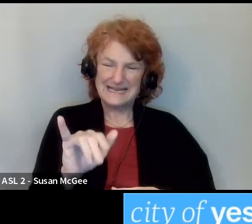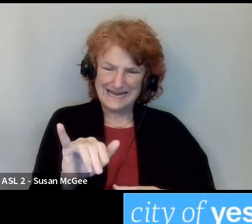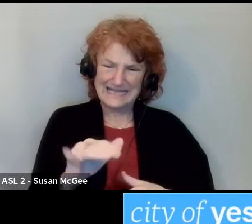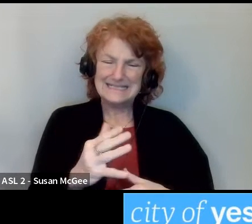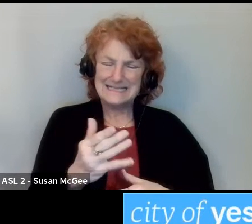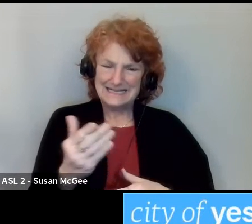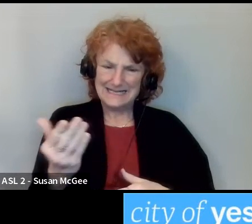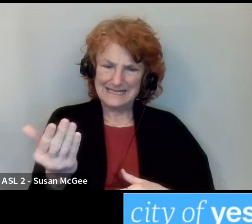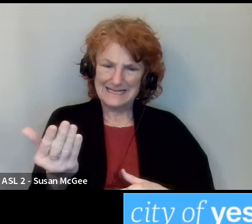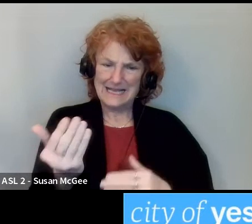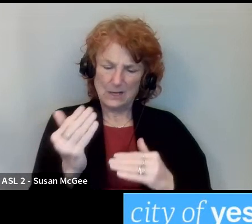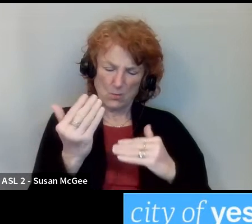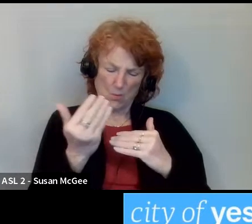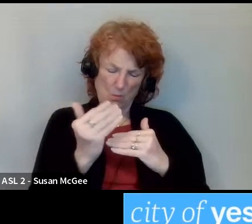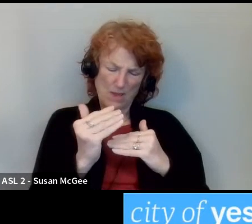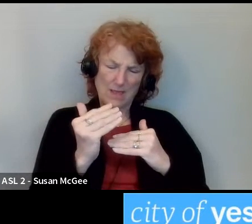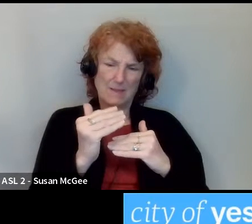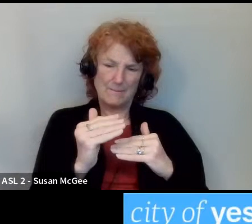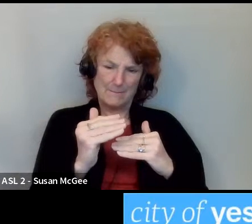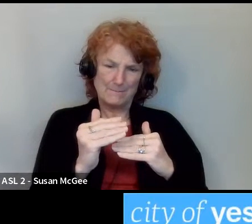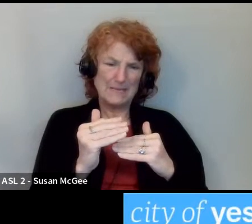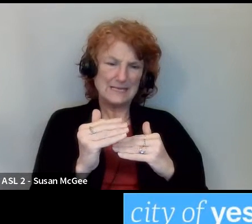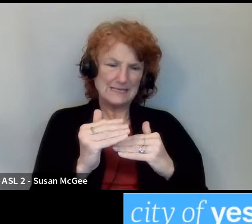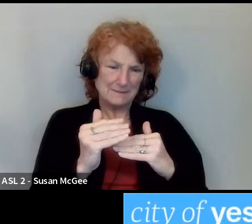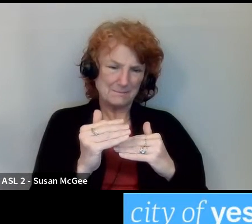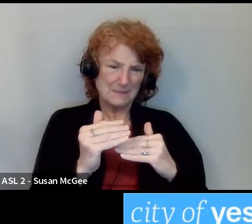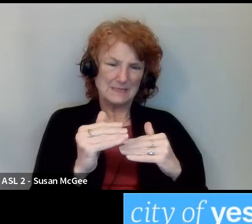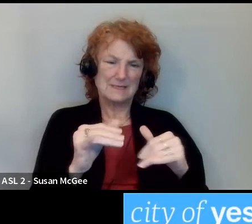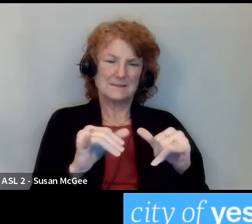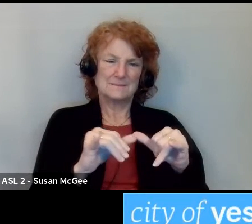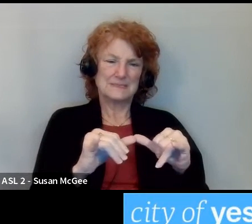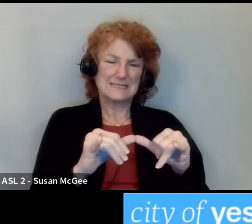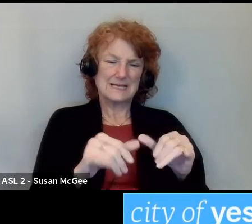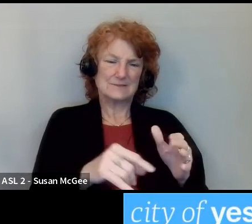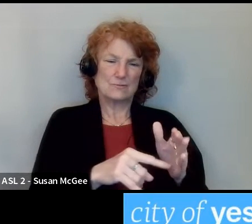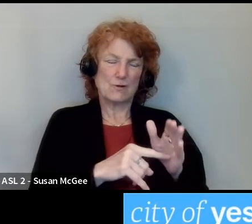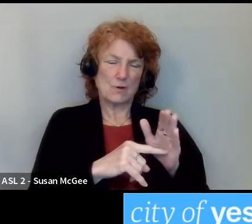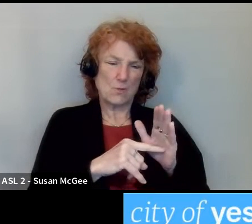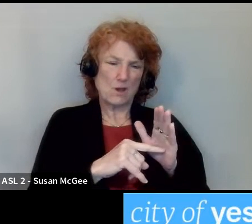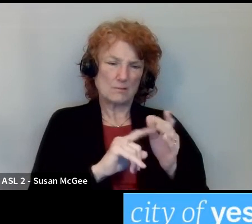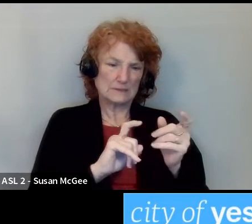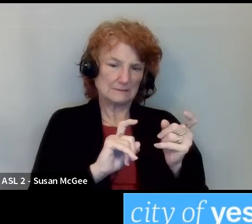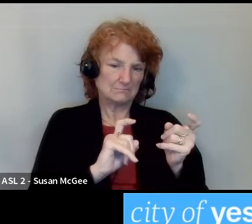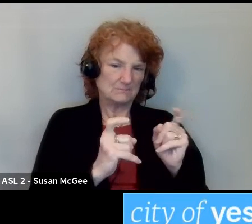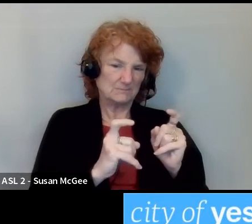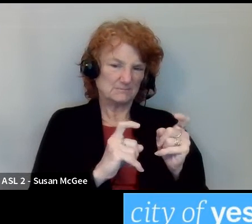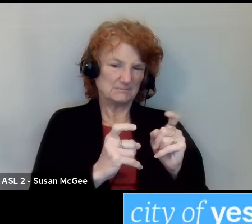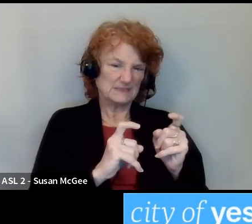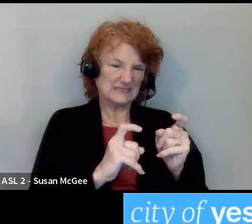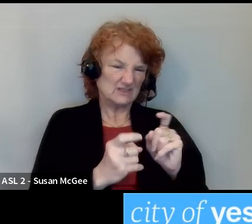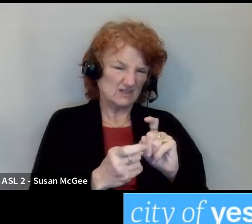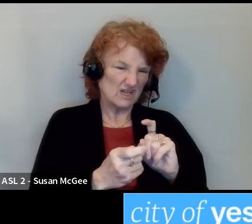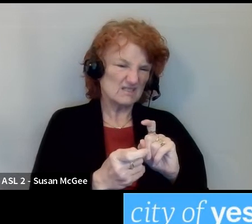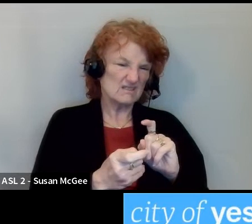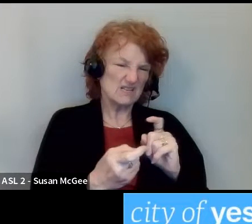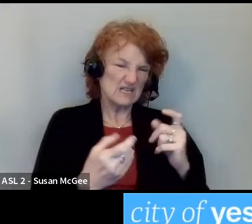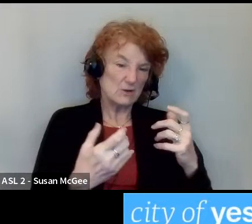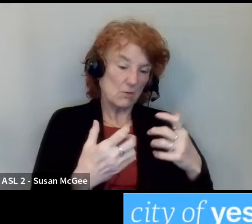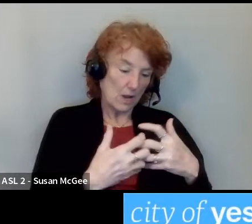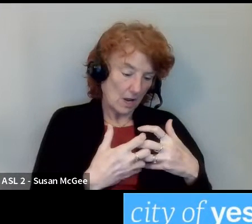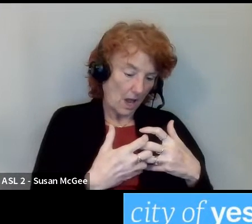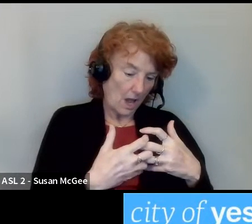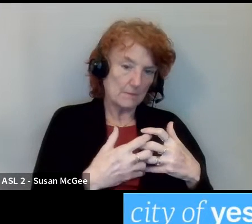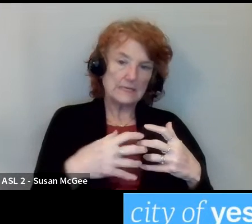dwelling units be adjusted to accommodate the additional FAR or floor area ratio? And